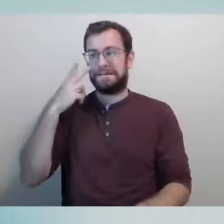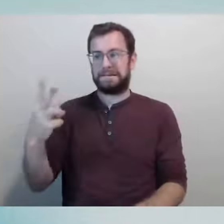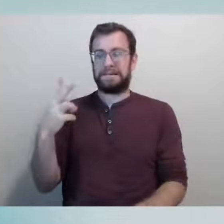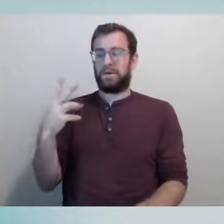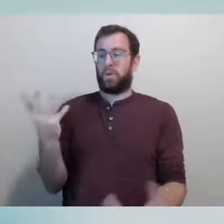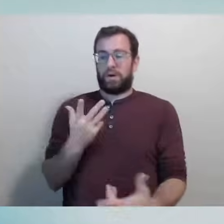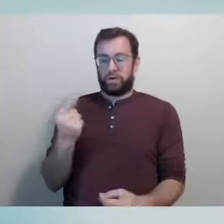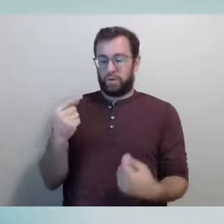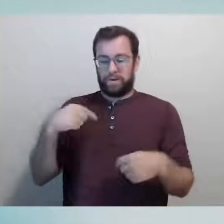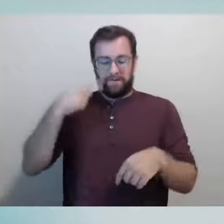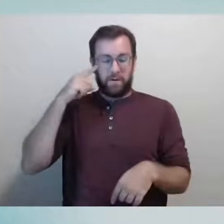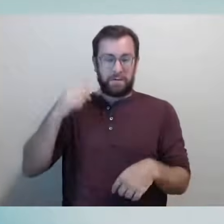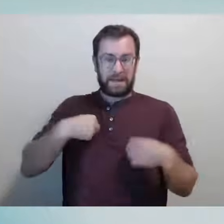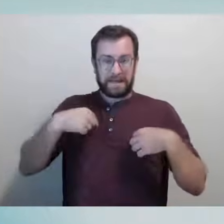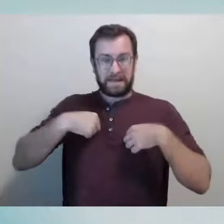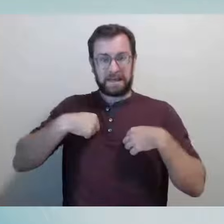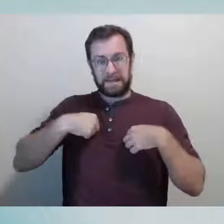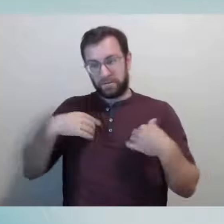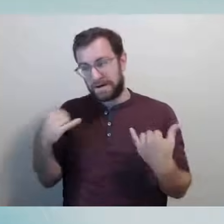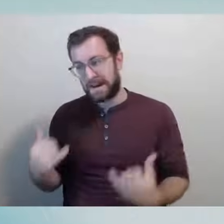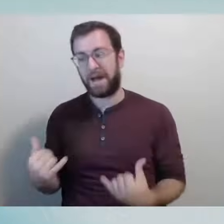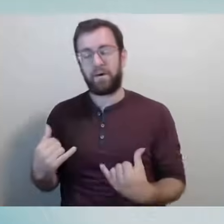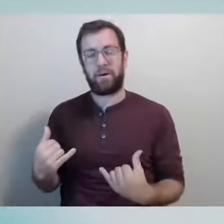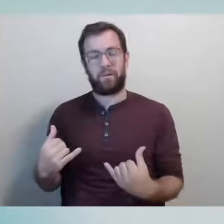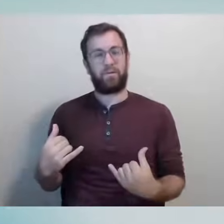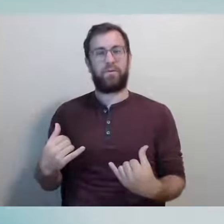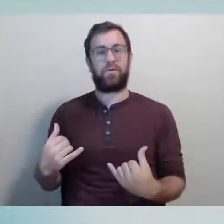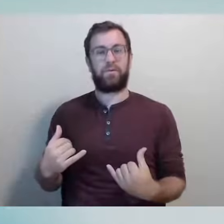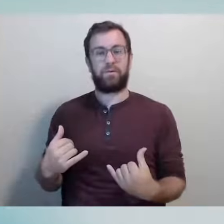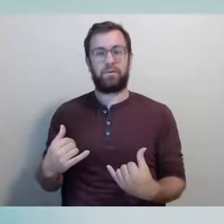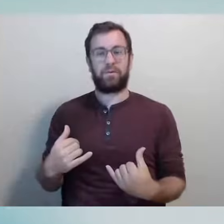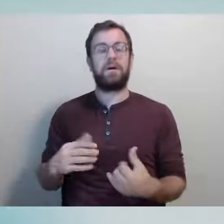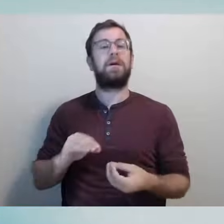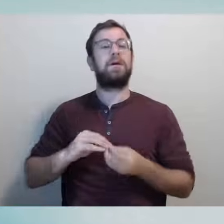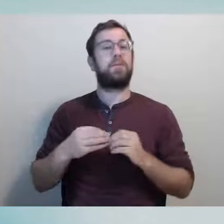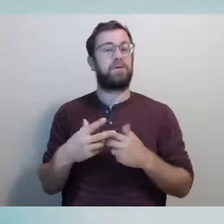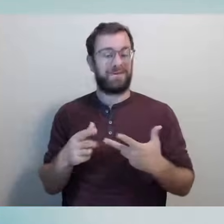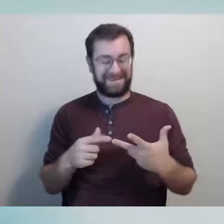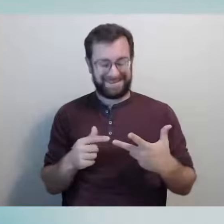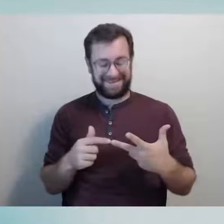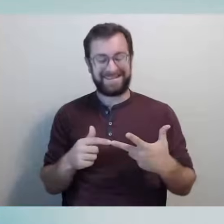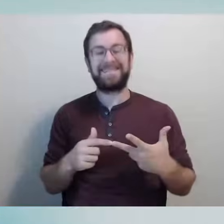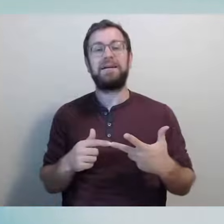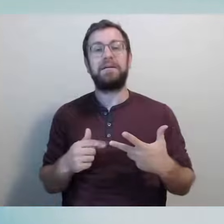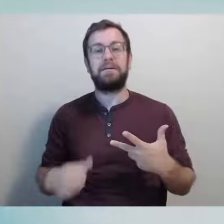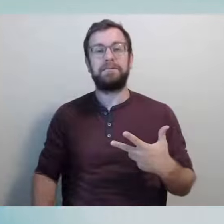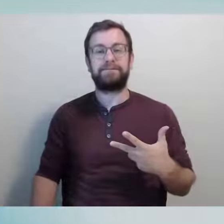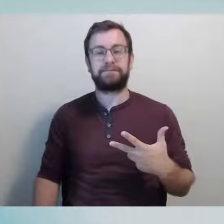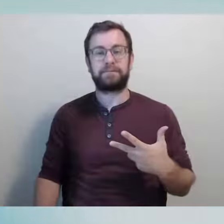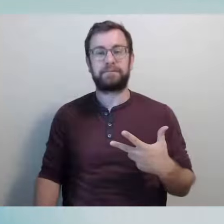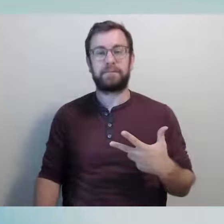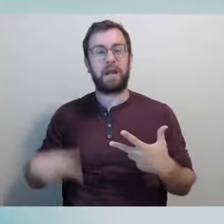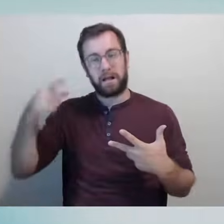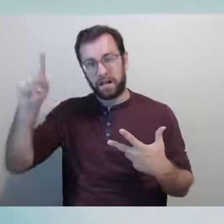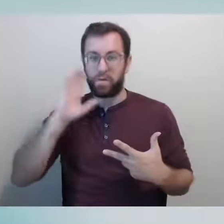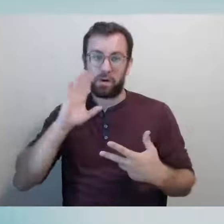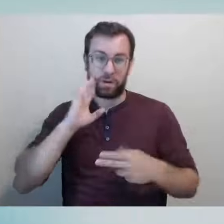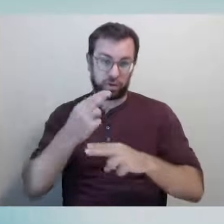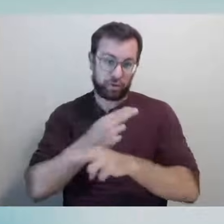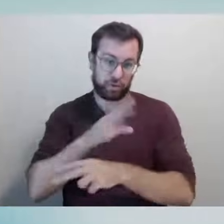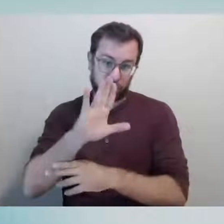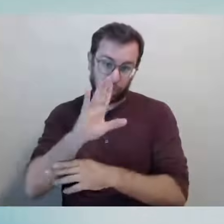for me in the akhirah and on the day of judgment. And number three is that Allah will use your